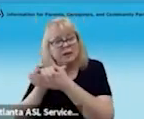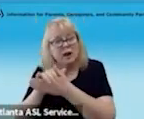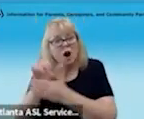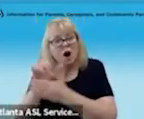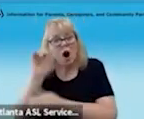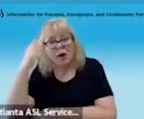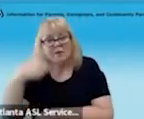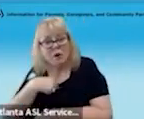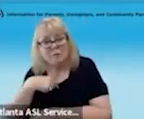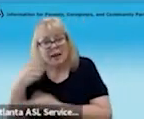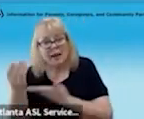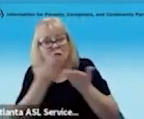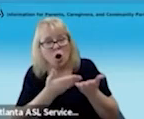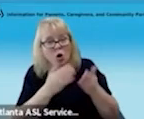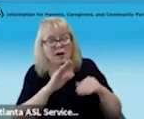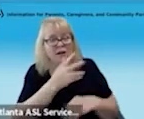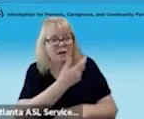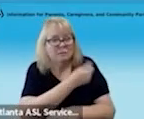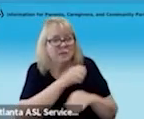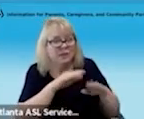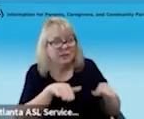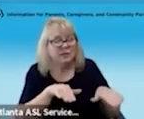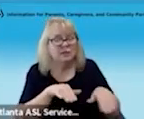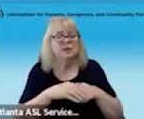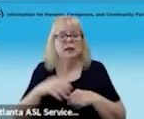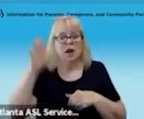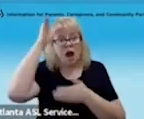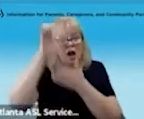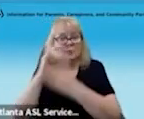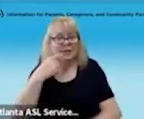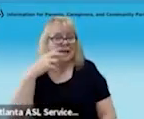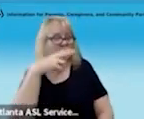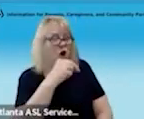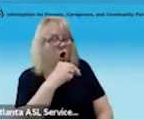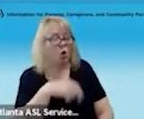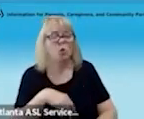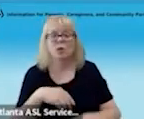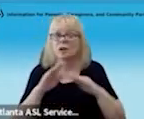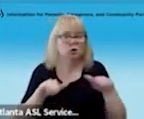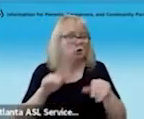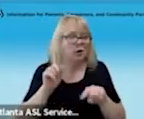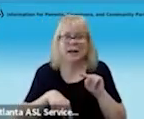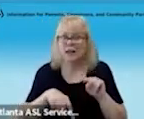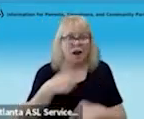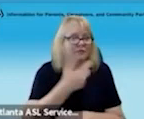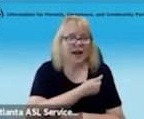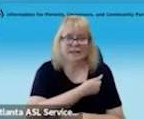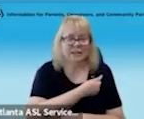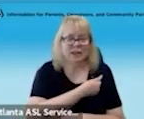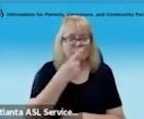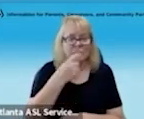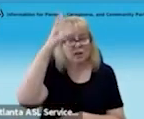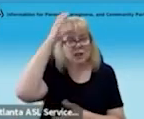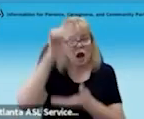about children vaccination. As I mentioned earlier about a story of a mother, she had to go back to her husband. Can I get my